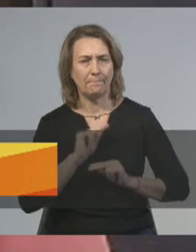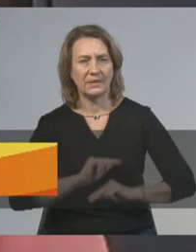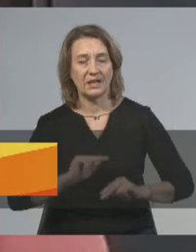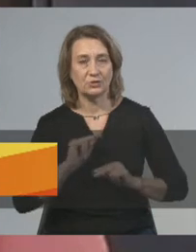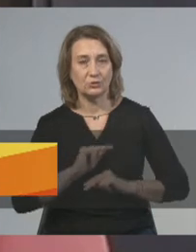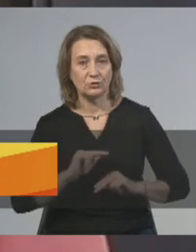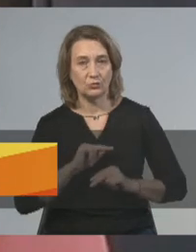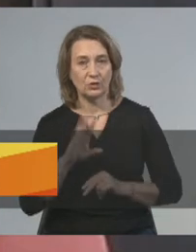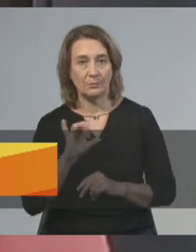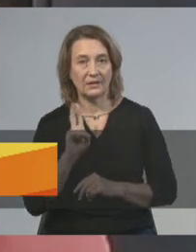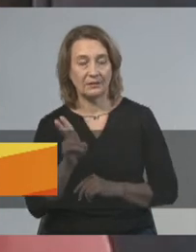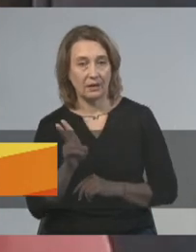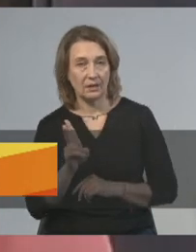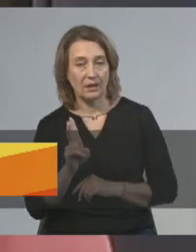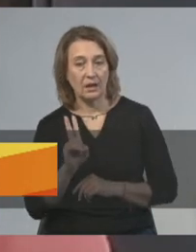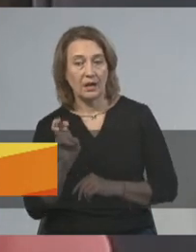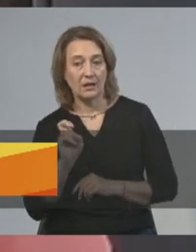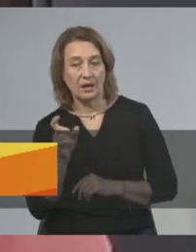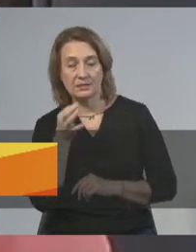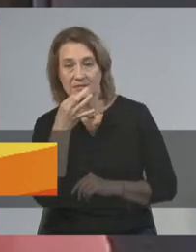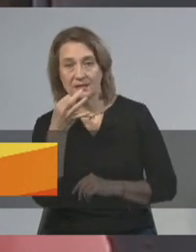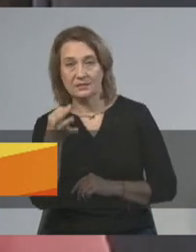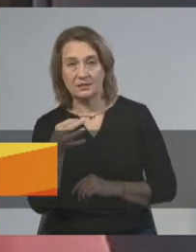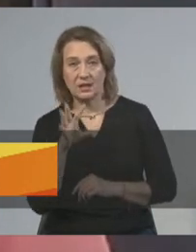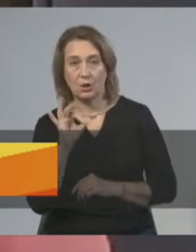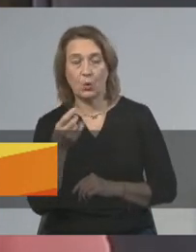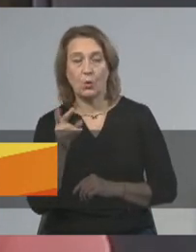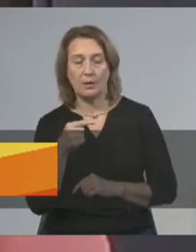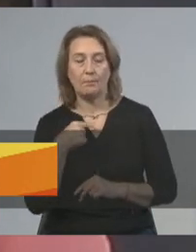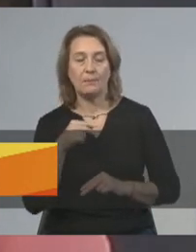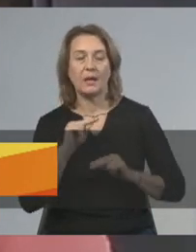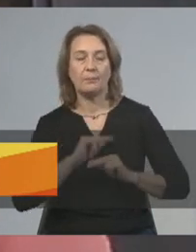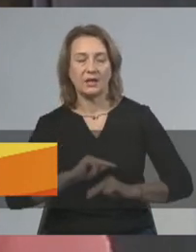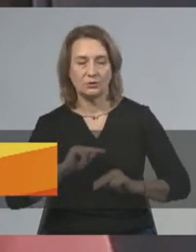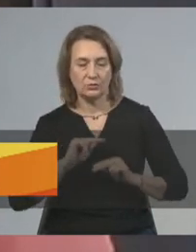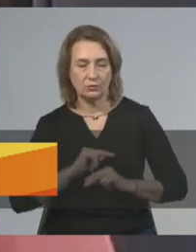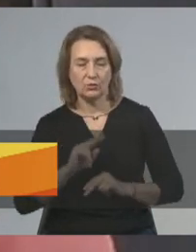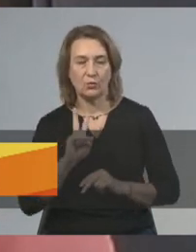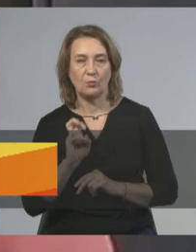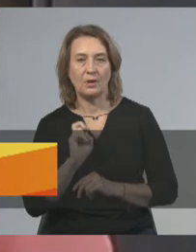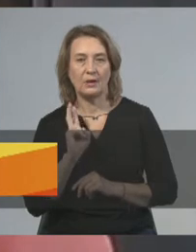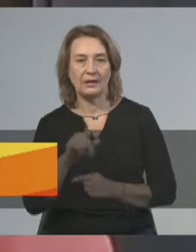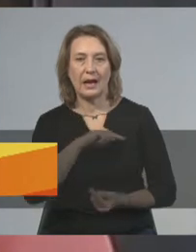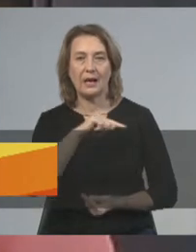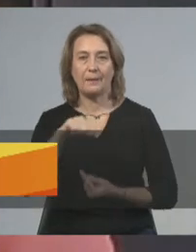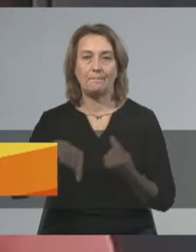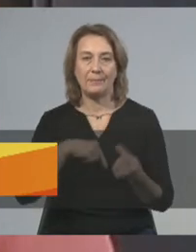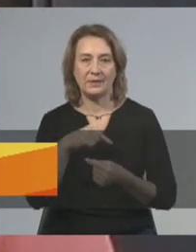that we work just as olga says we work as a business